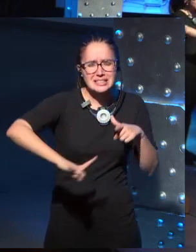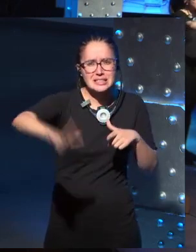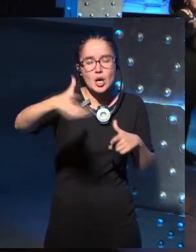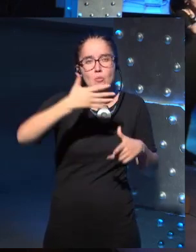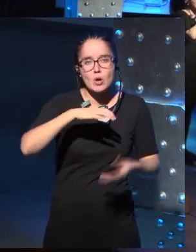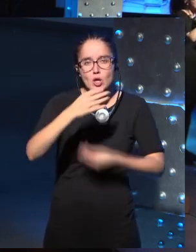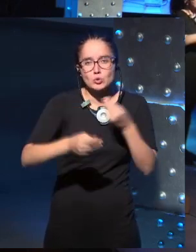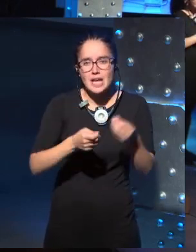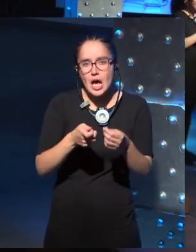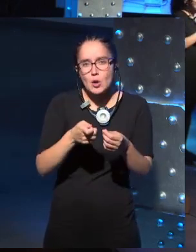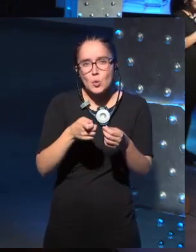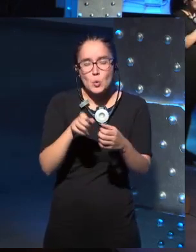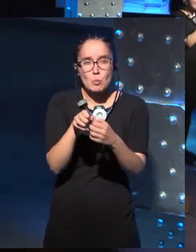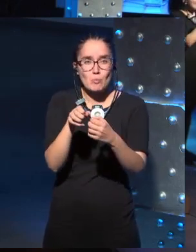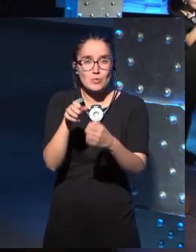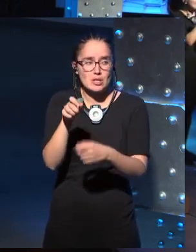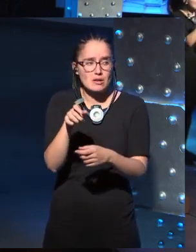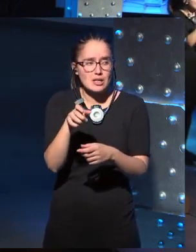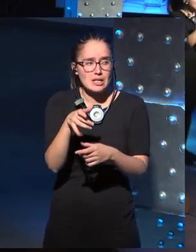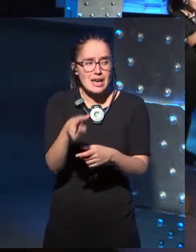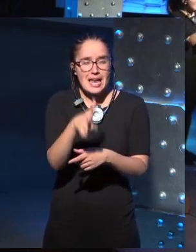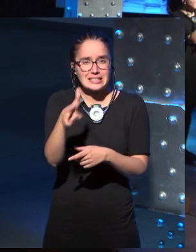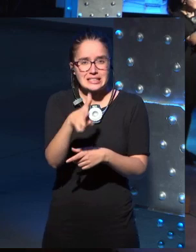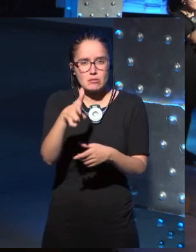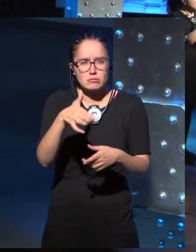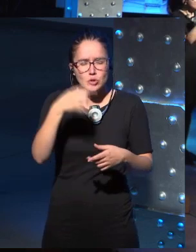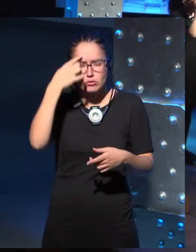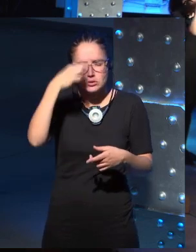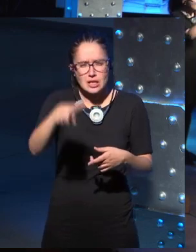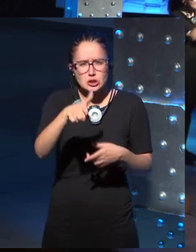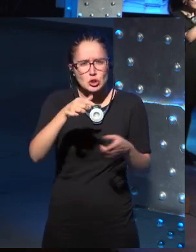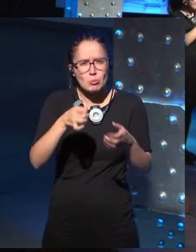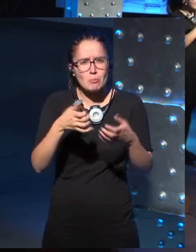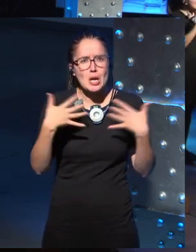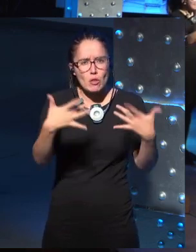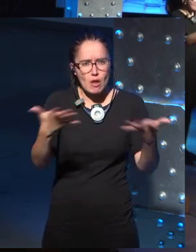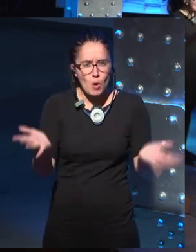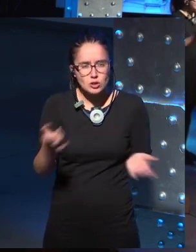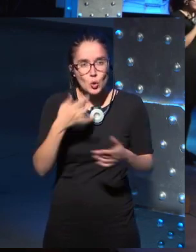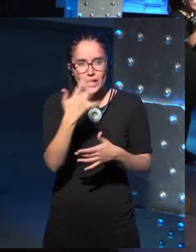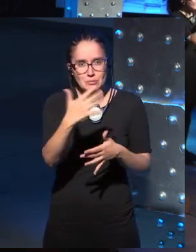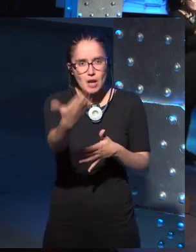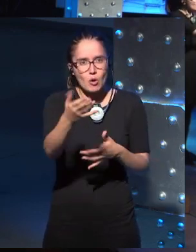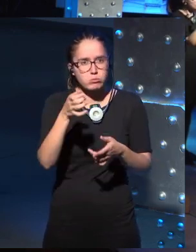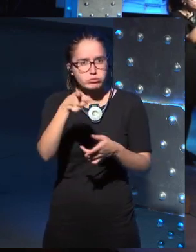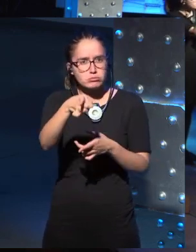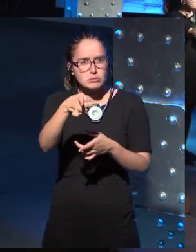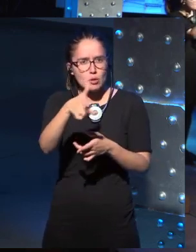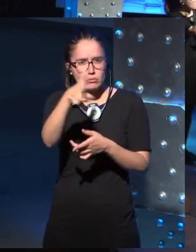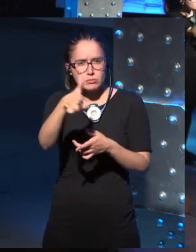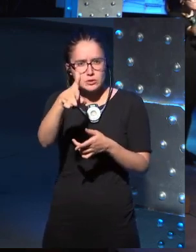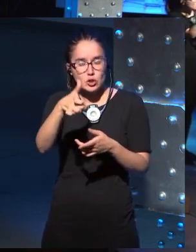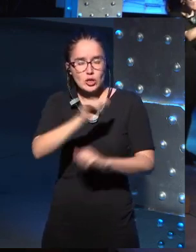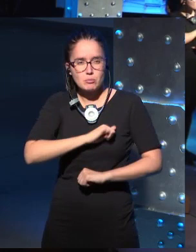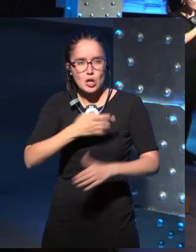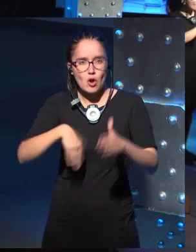laser, like this one. I know how fast the laser moves. If I put a mirror somewhere, I can send my laser and wait for it to come